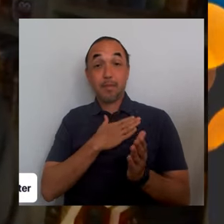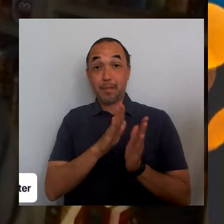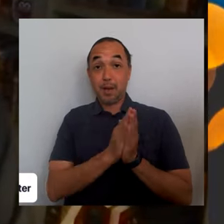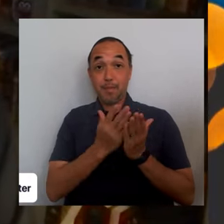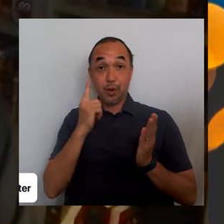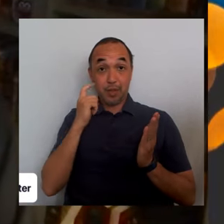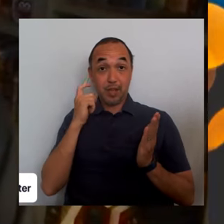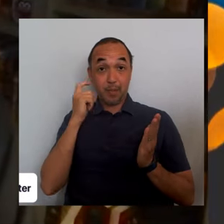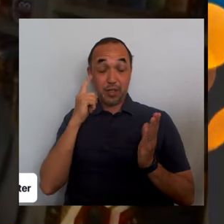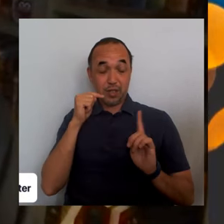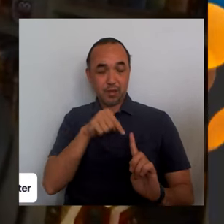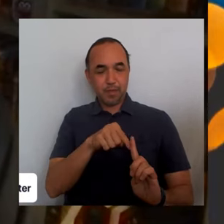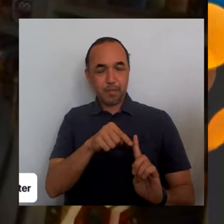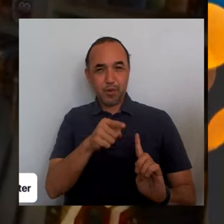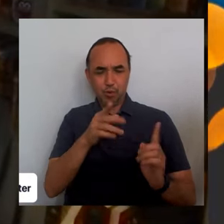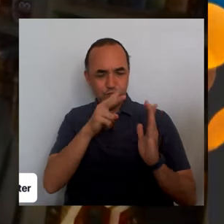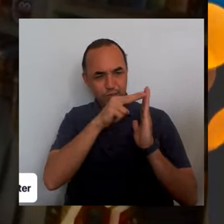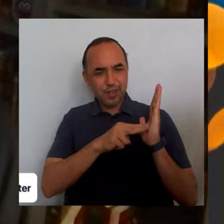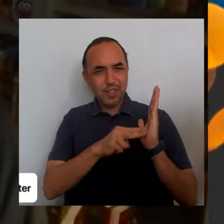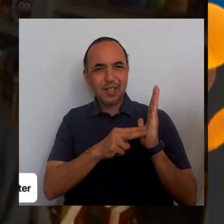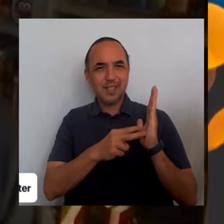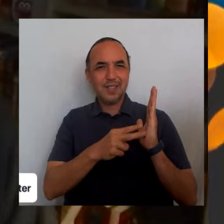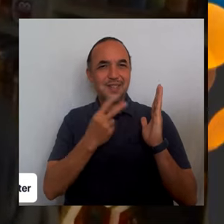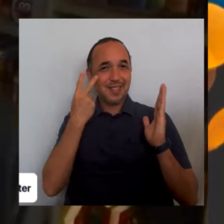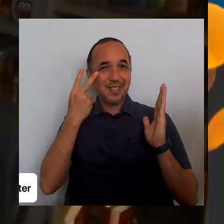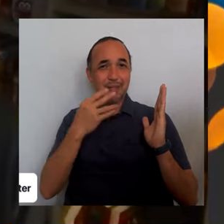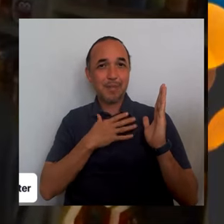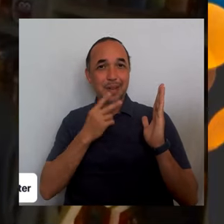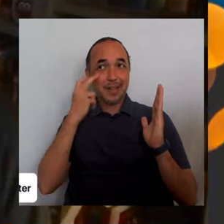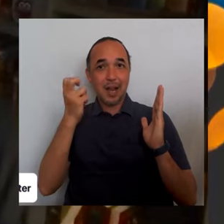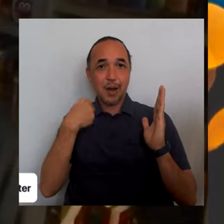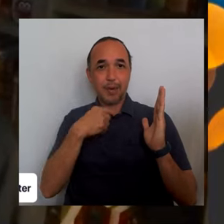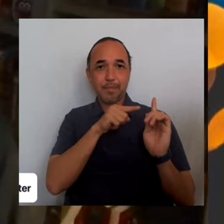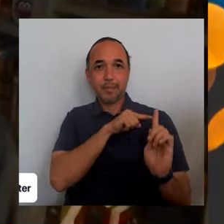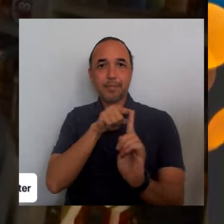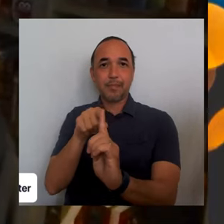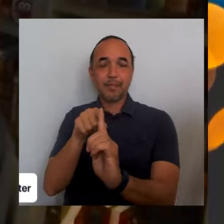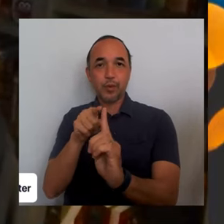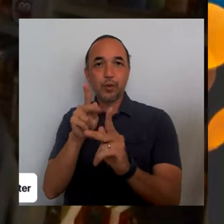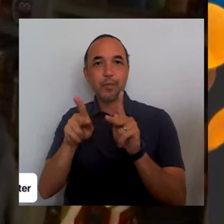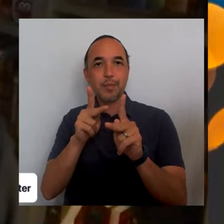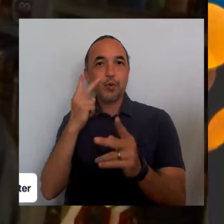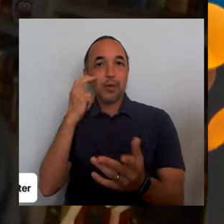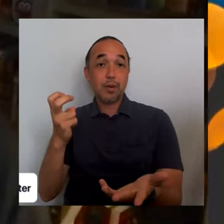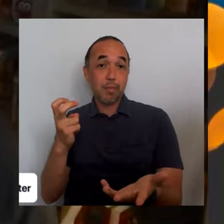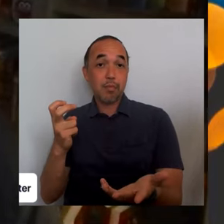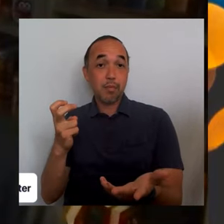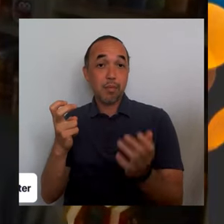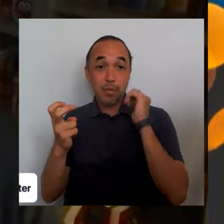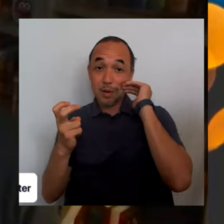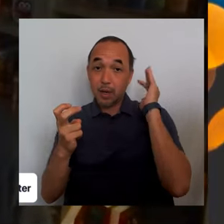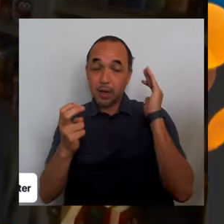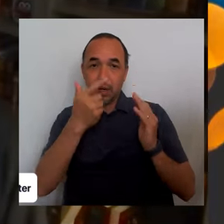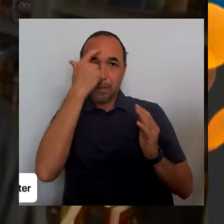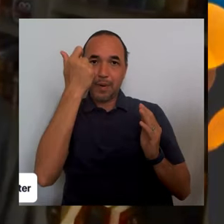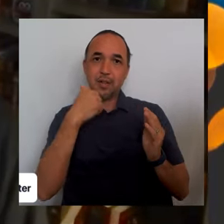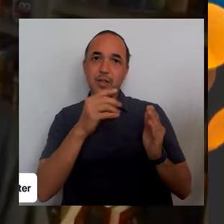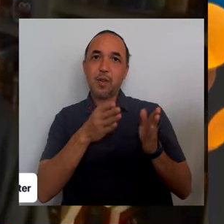know, where I pointed at skeptics, you know, because in the opening, you know, I